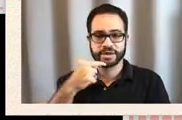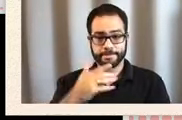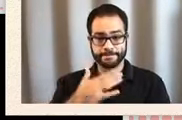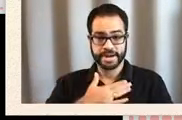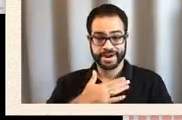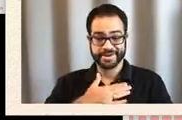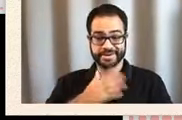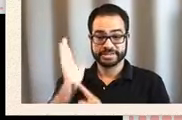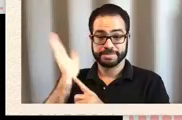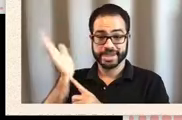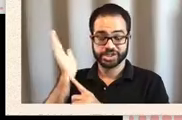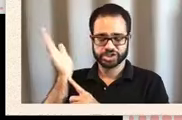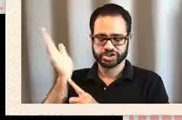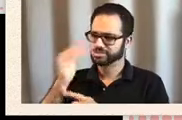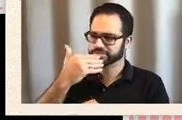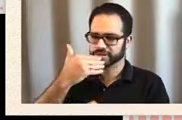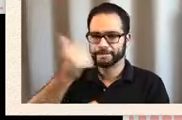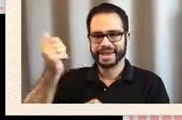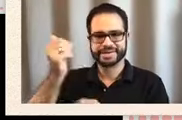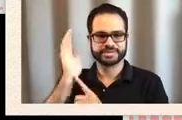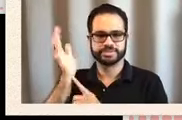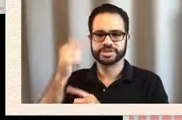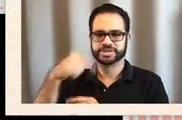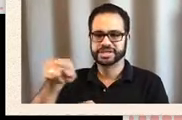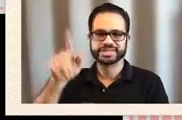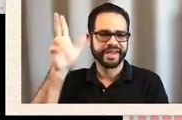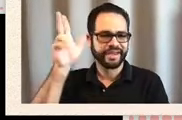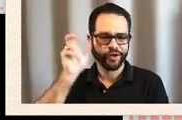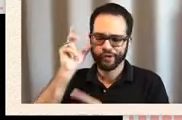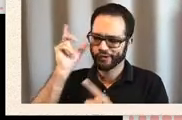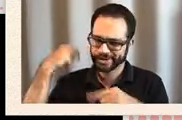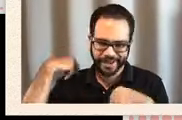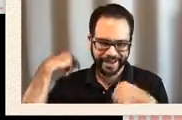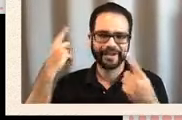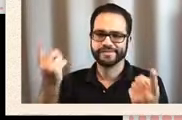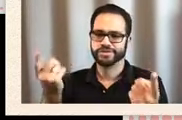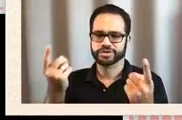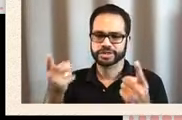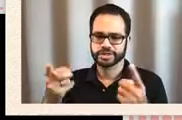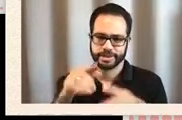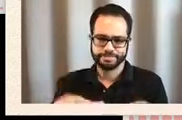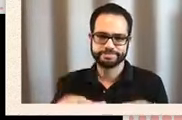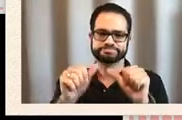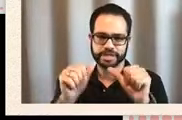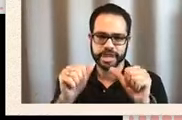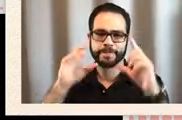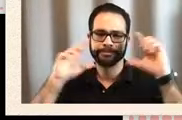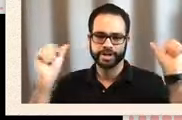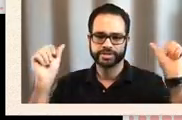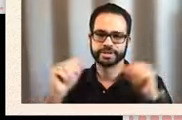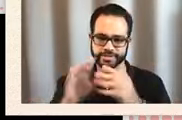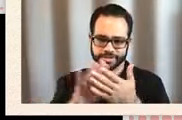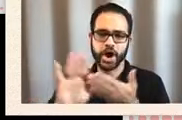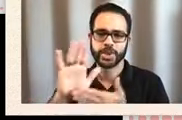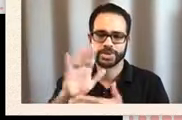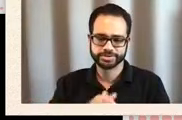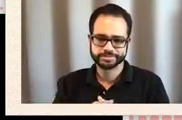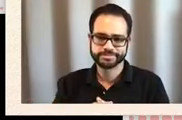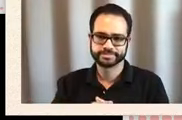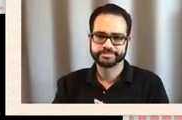the best speech that he has ever heard ever since he was awesome. the college president at